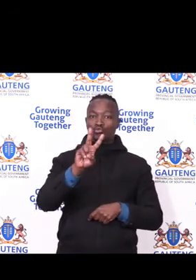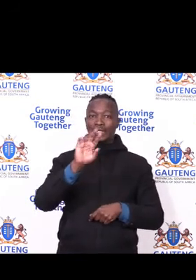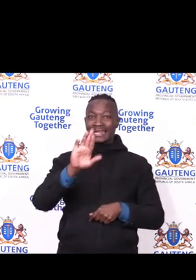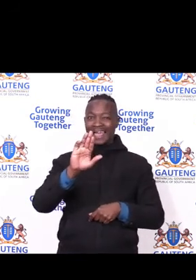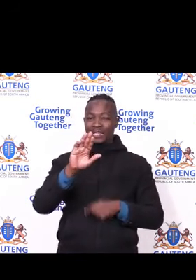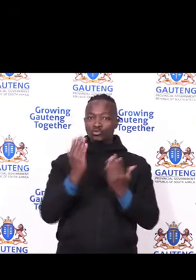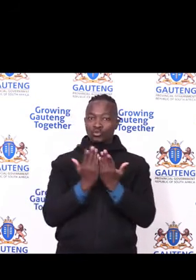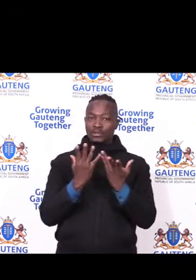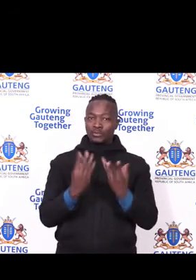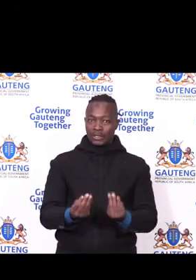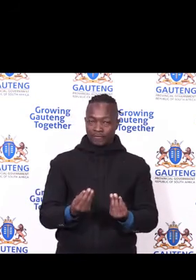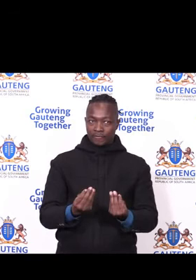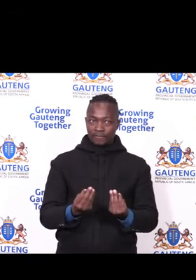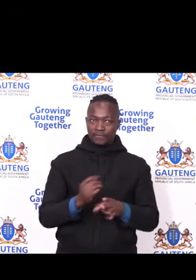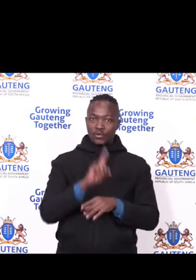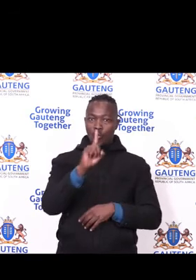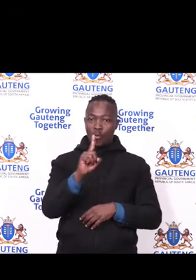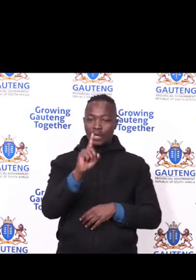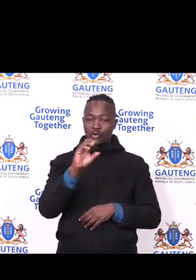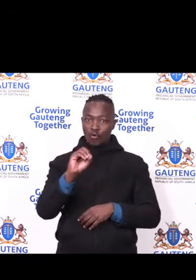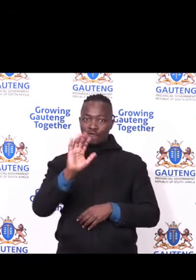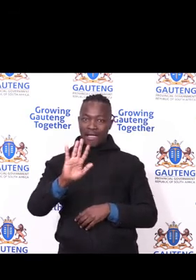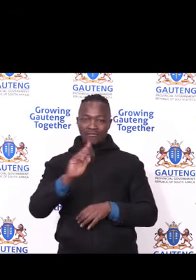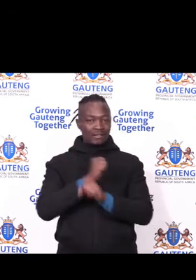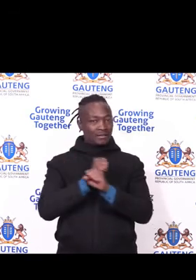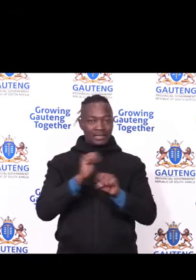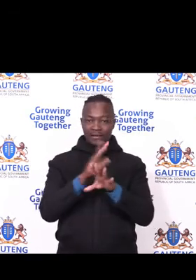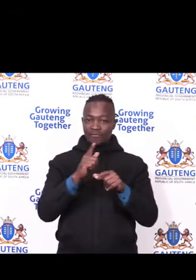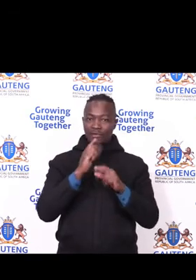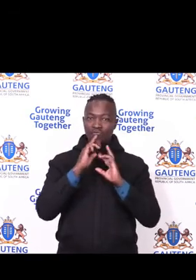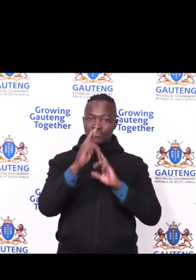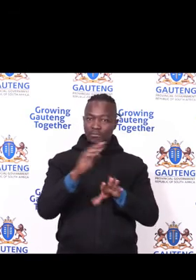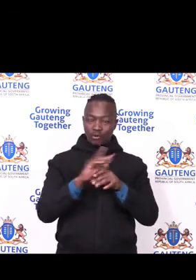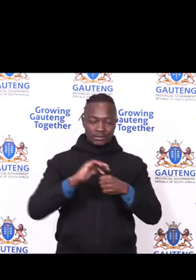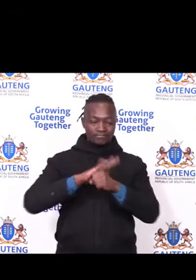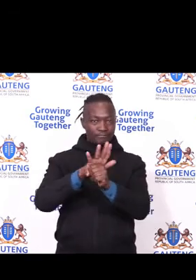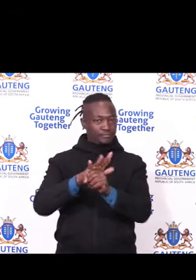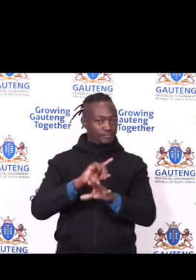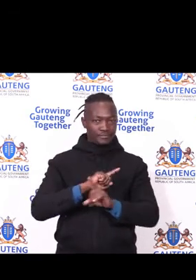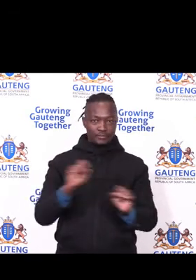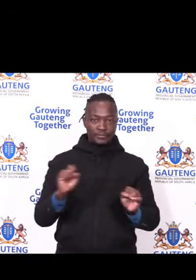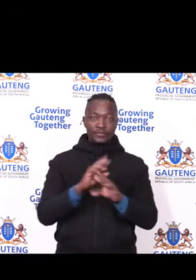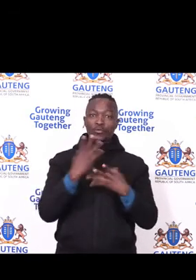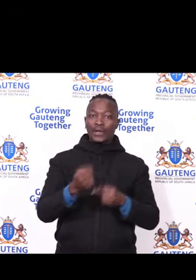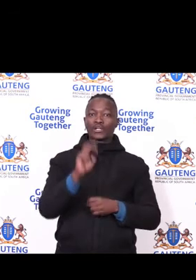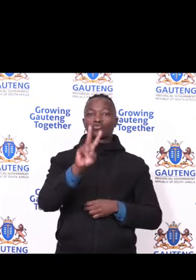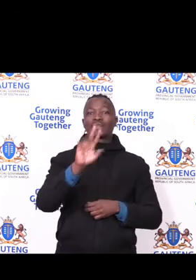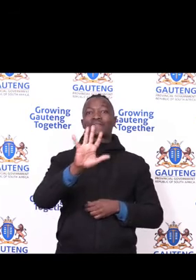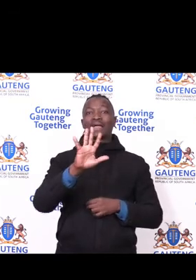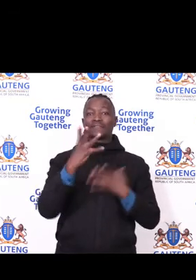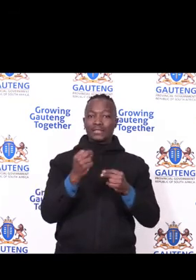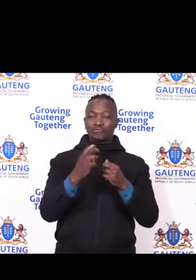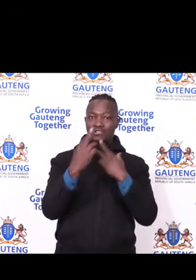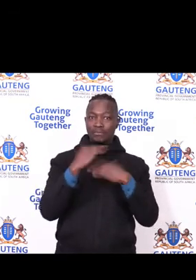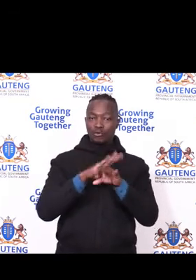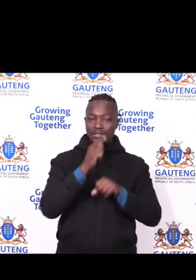schools that we had, 105 didn't have any incident of COVID. We only had 25 schools that had